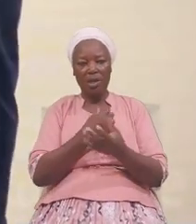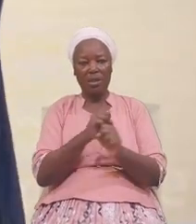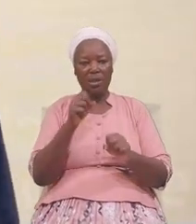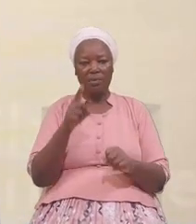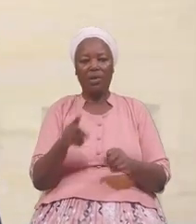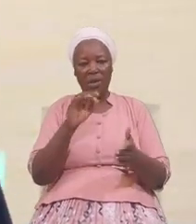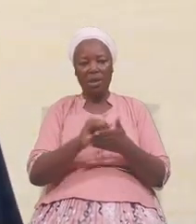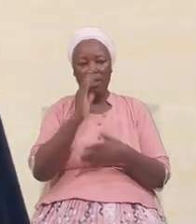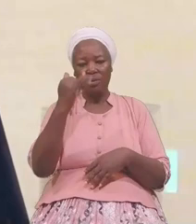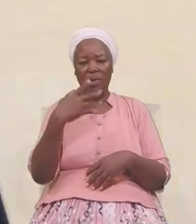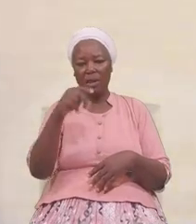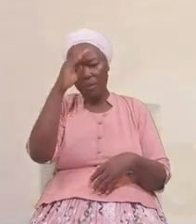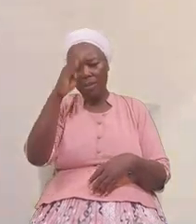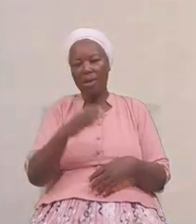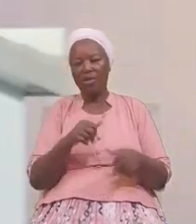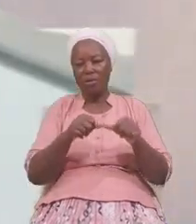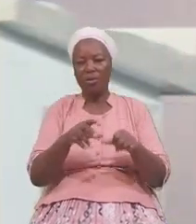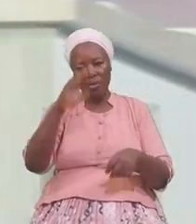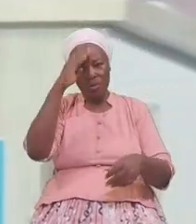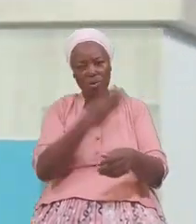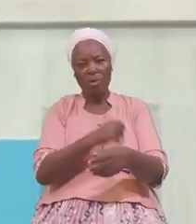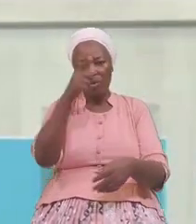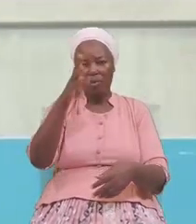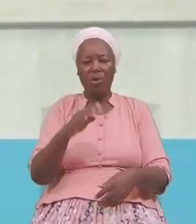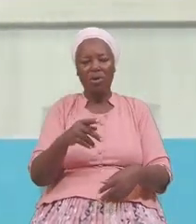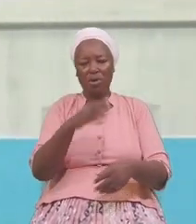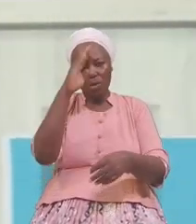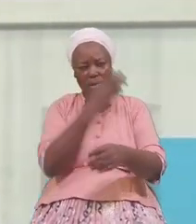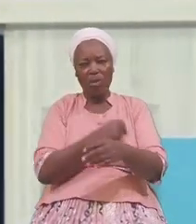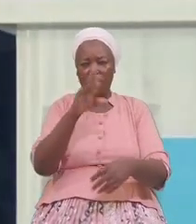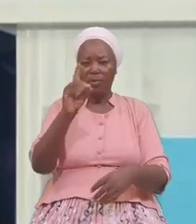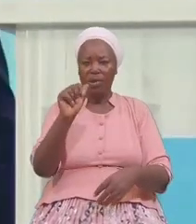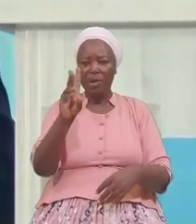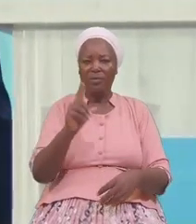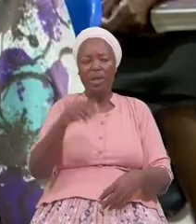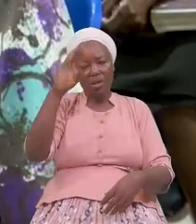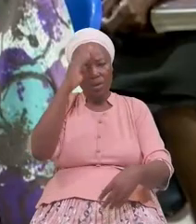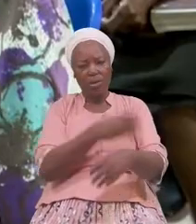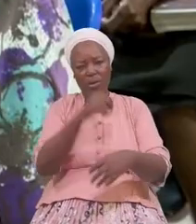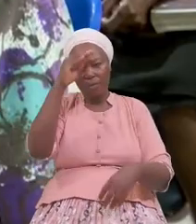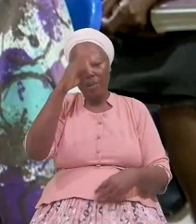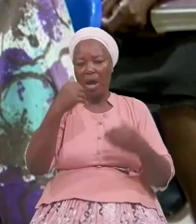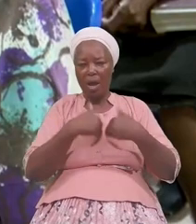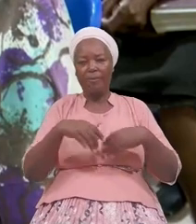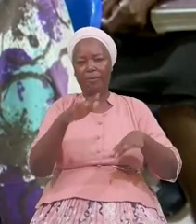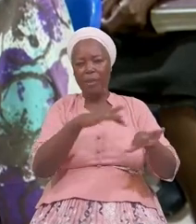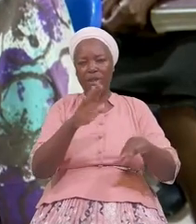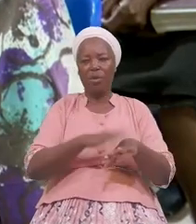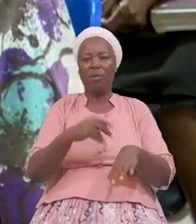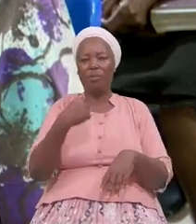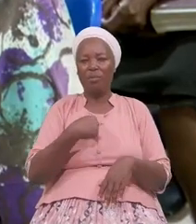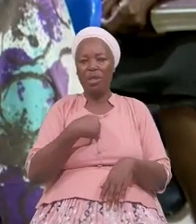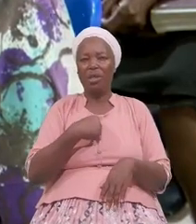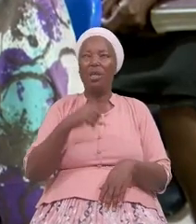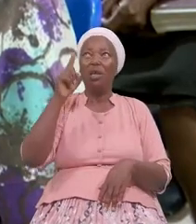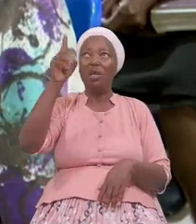the man continued, Son of God, Son of David, Son of Man, have mercy on me. He